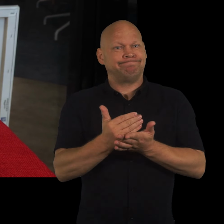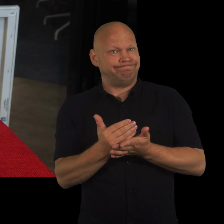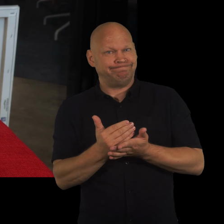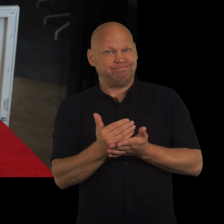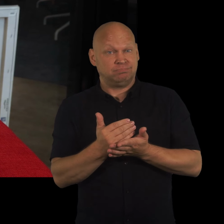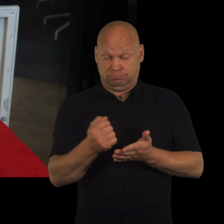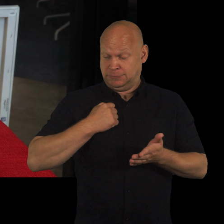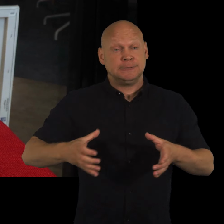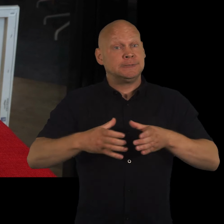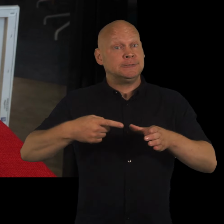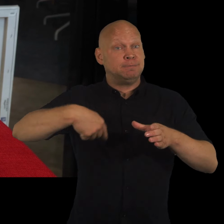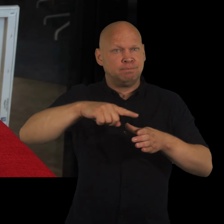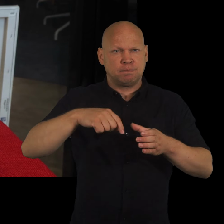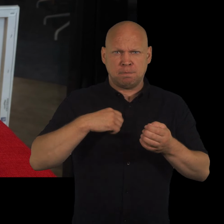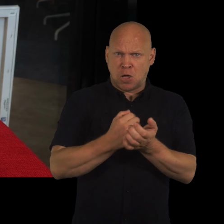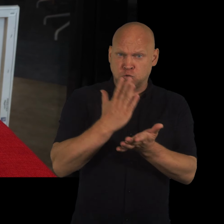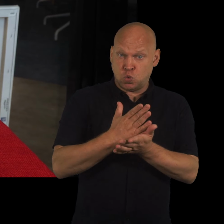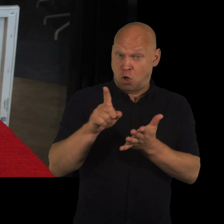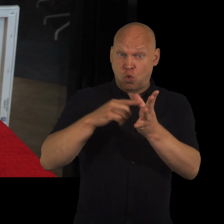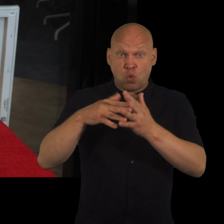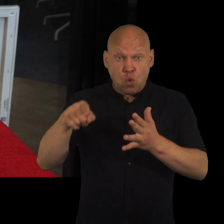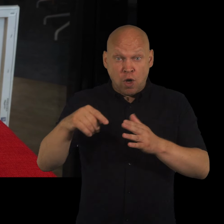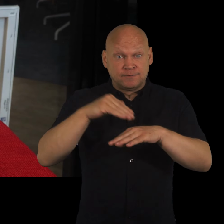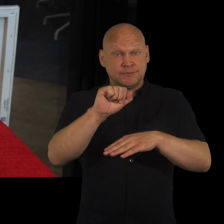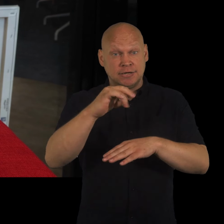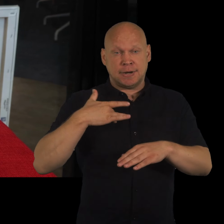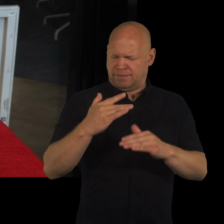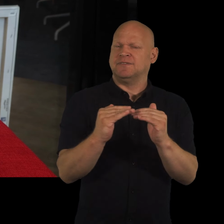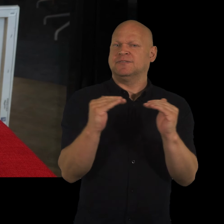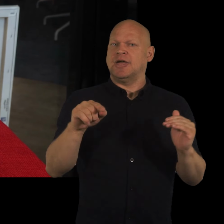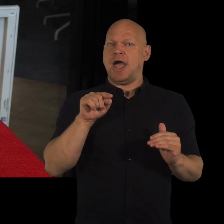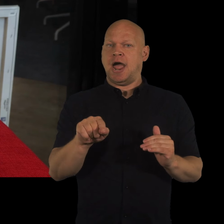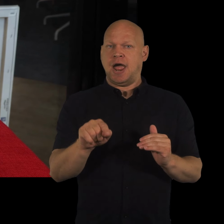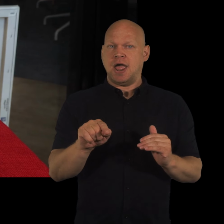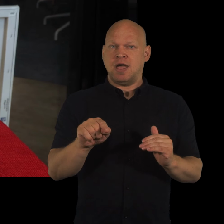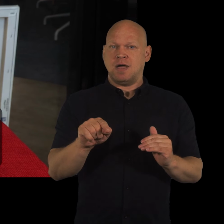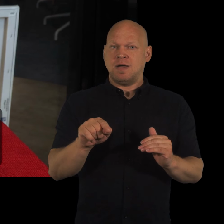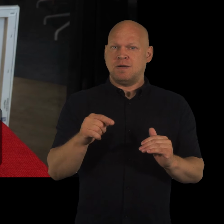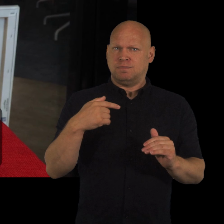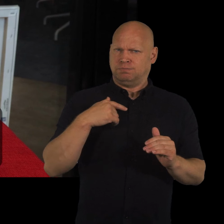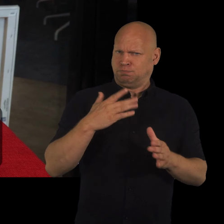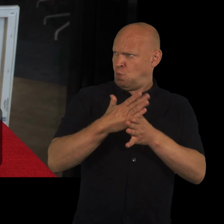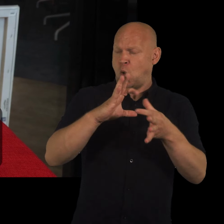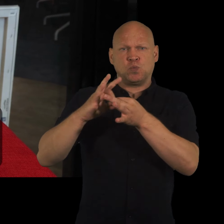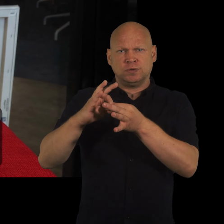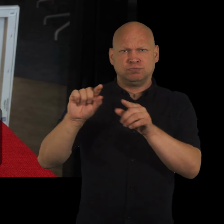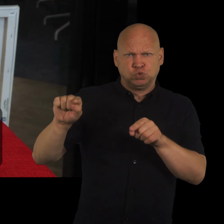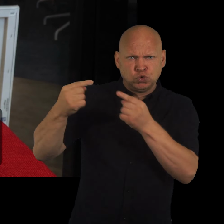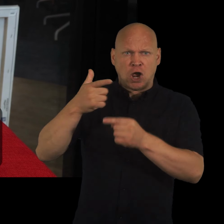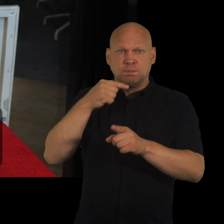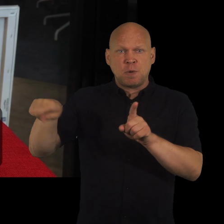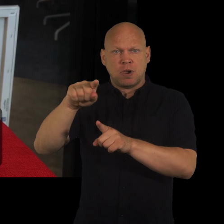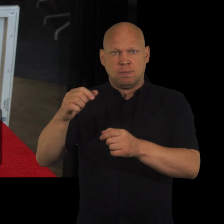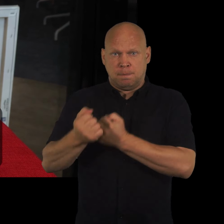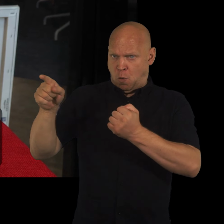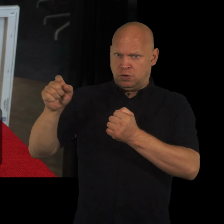protected. With my team, I will work to make sure that laws affecting your lives are fair. We work with and challenge